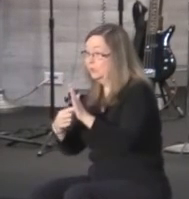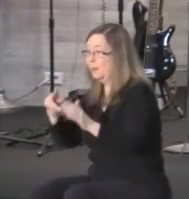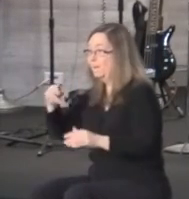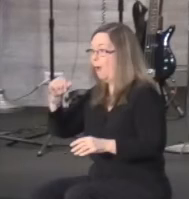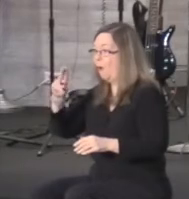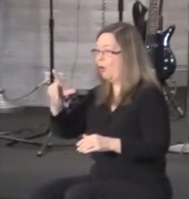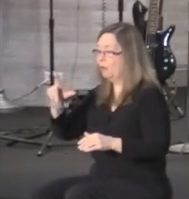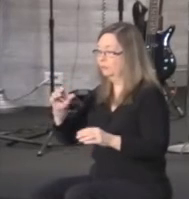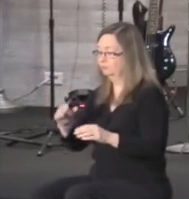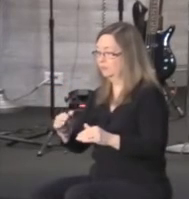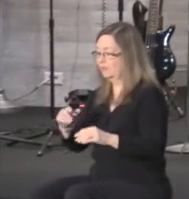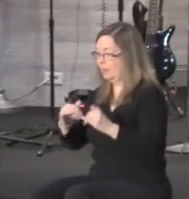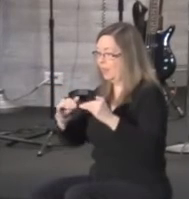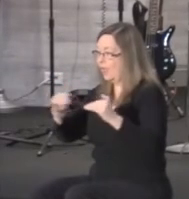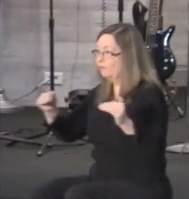here.